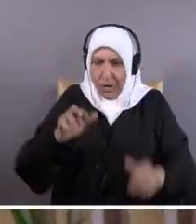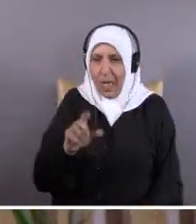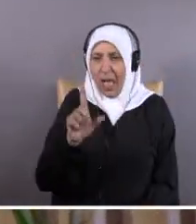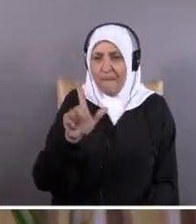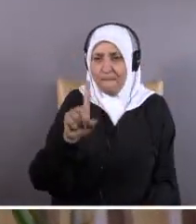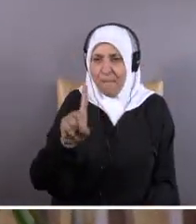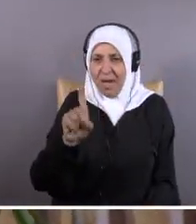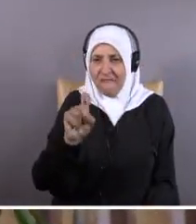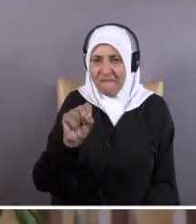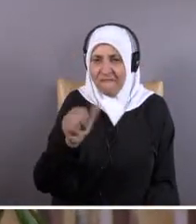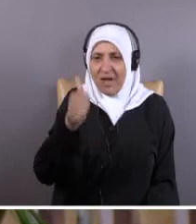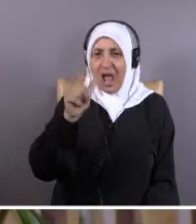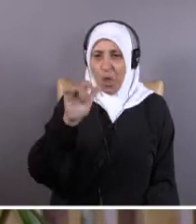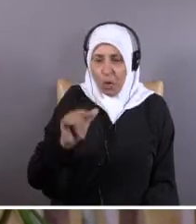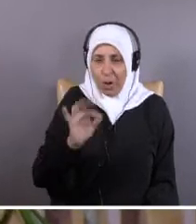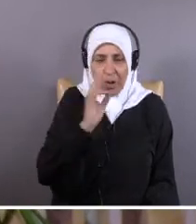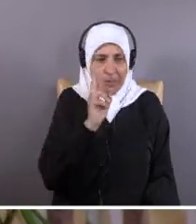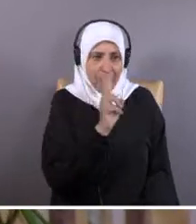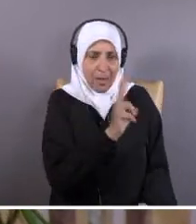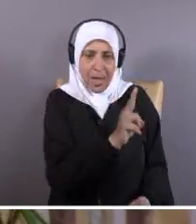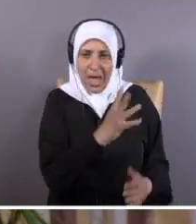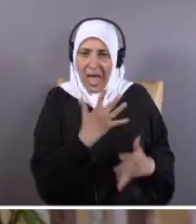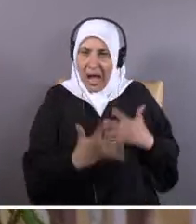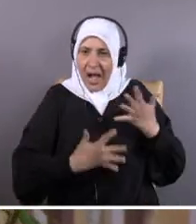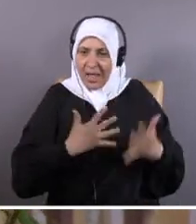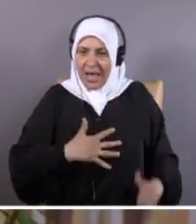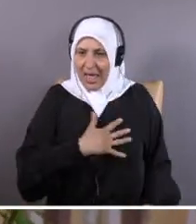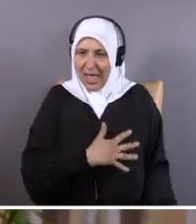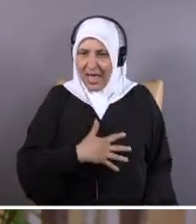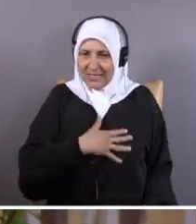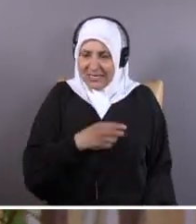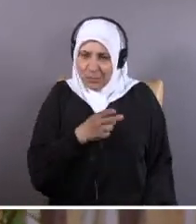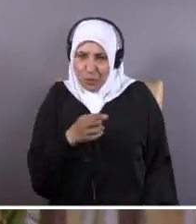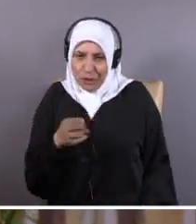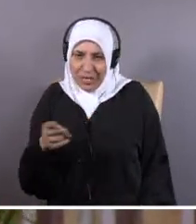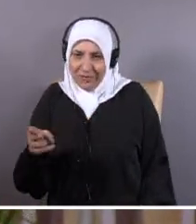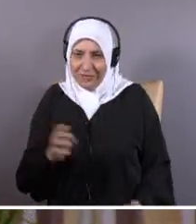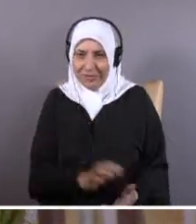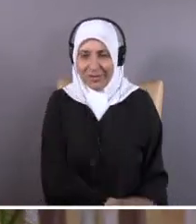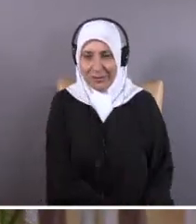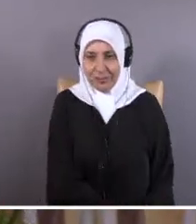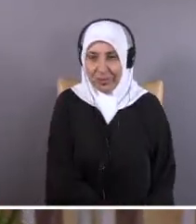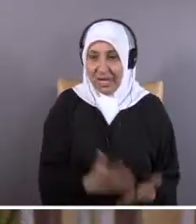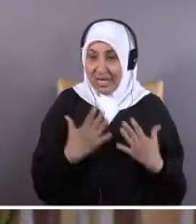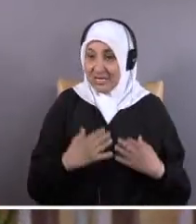Spirituality, emotion, and the mental well-being.